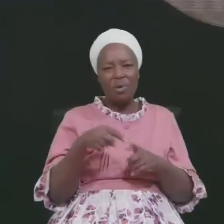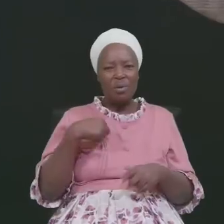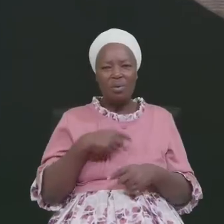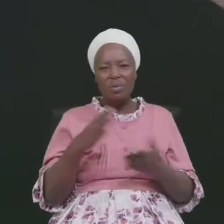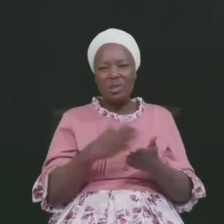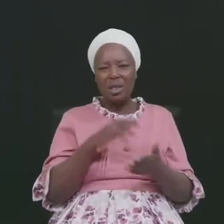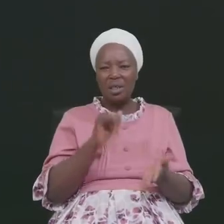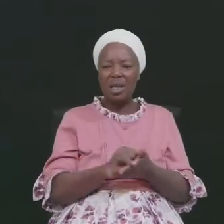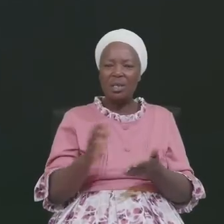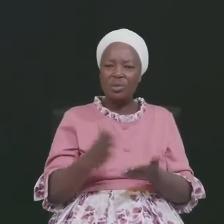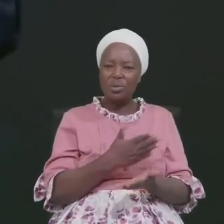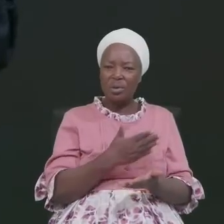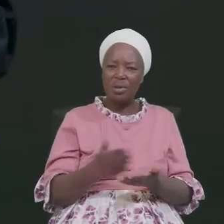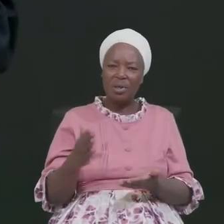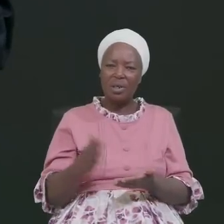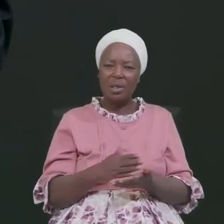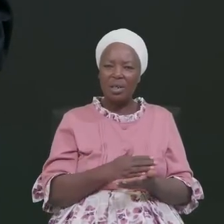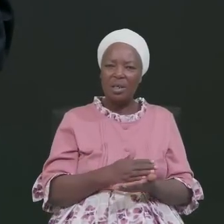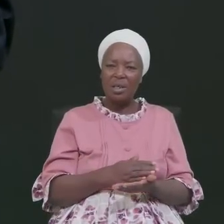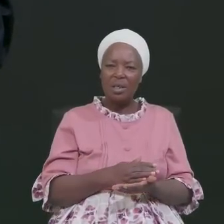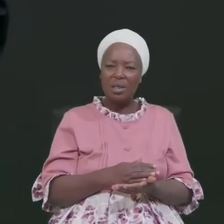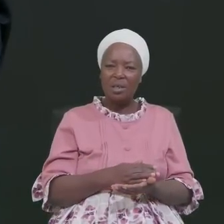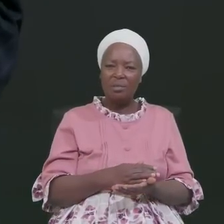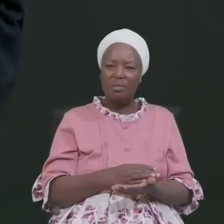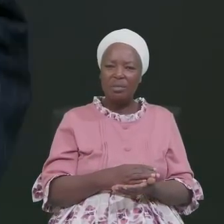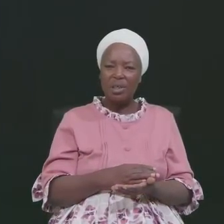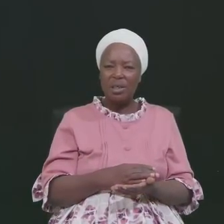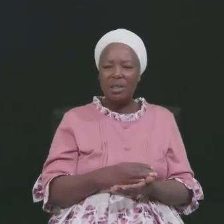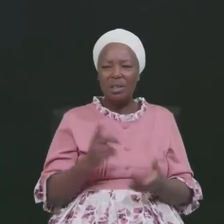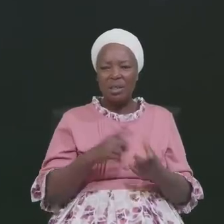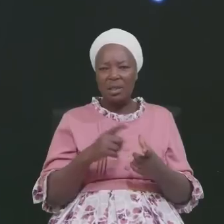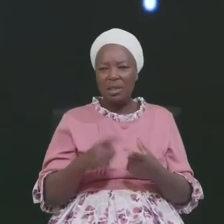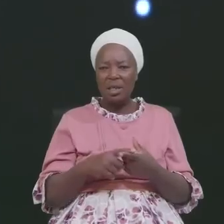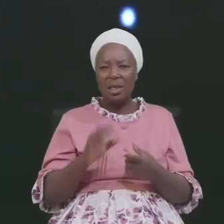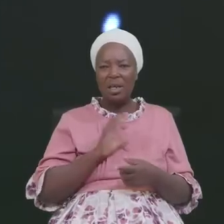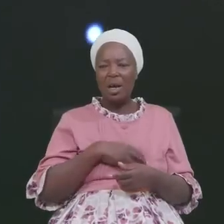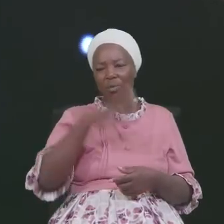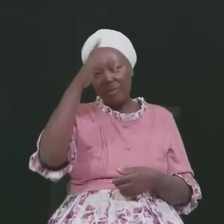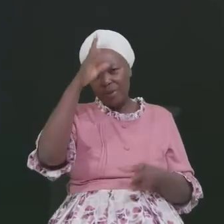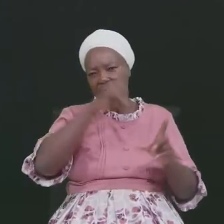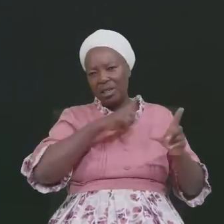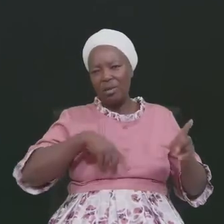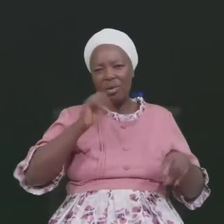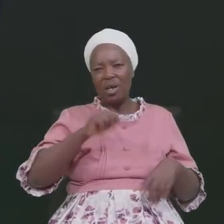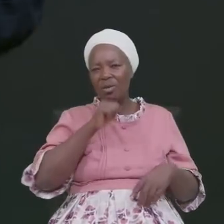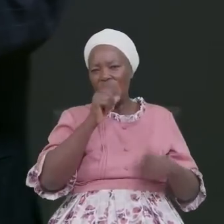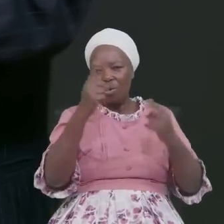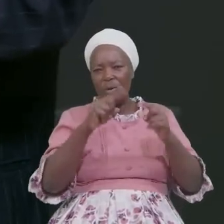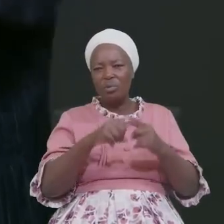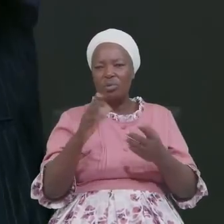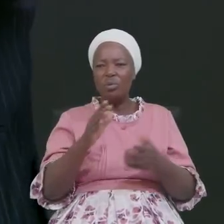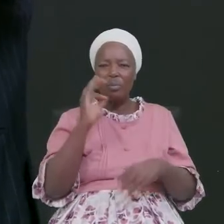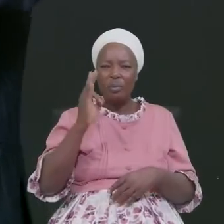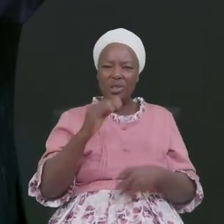that song, I couldn't come to preach immediately. The members of the church